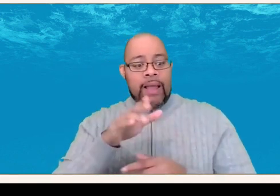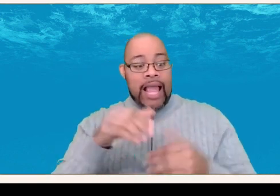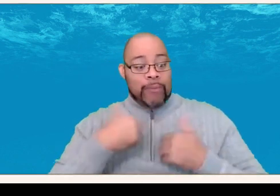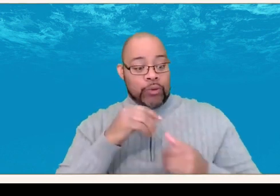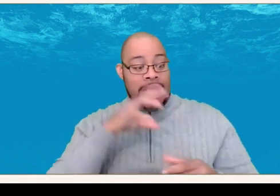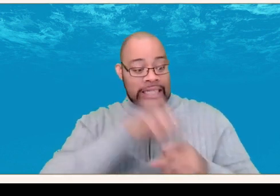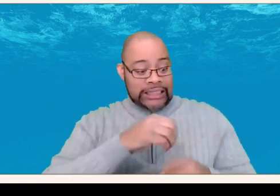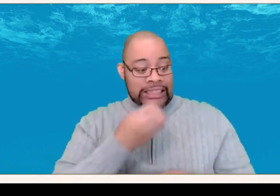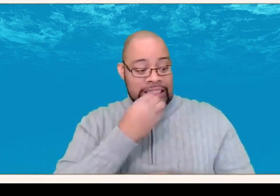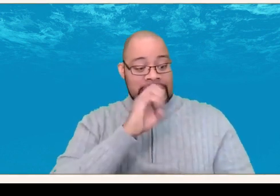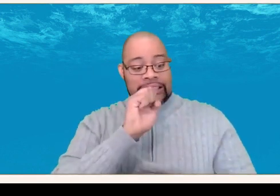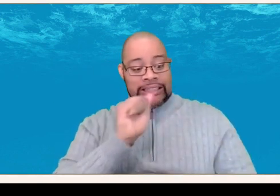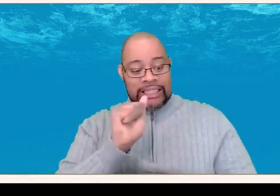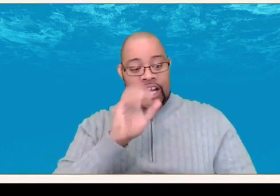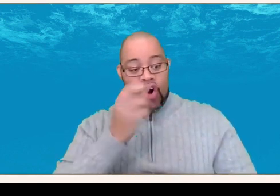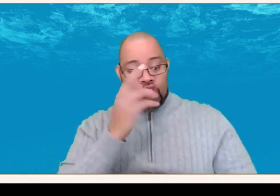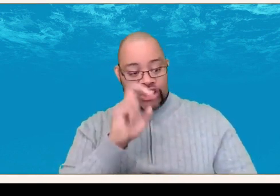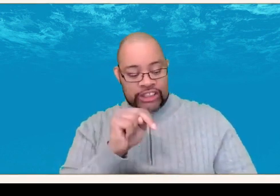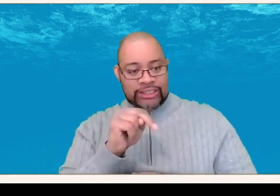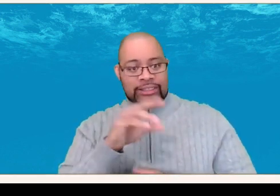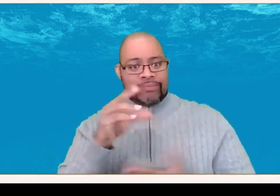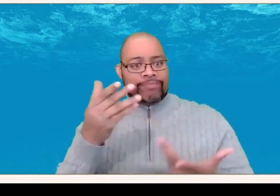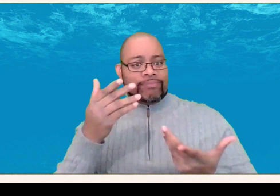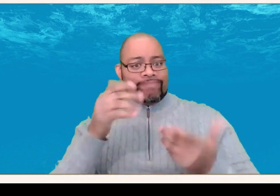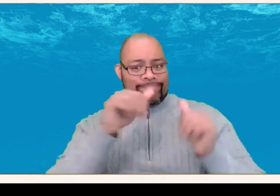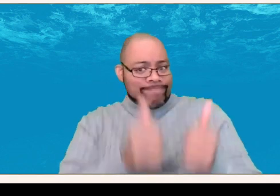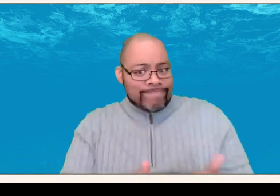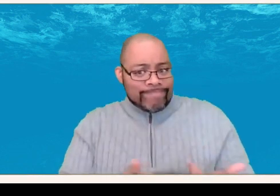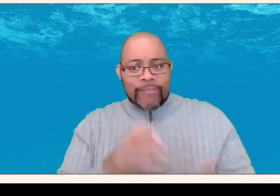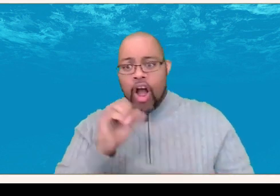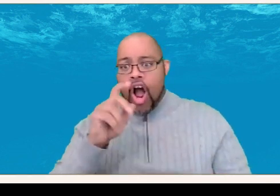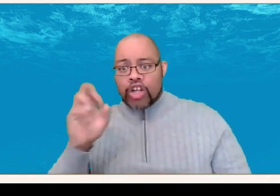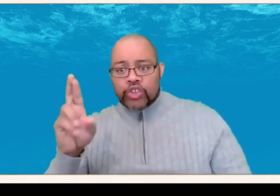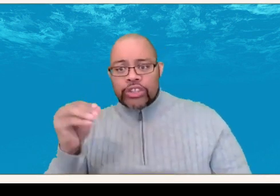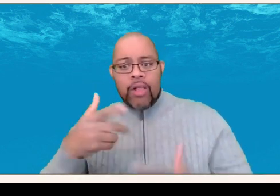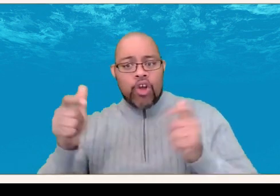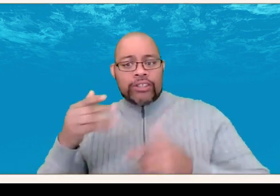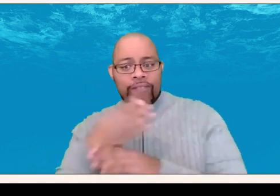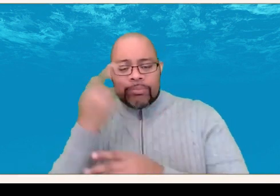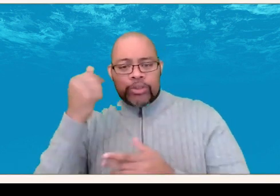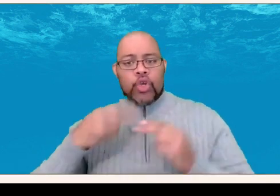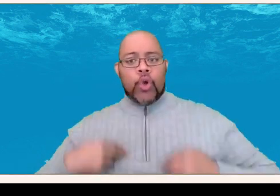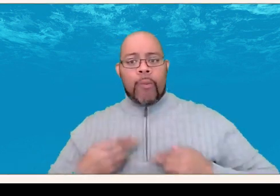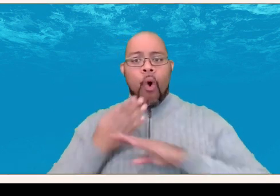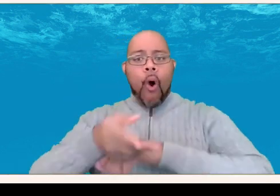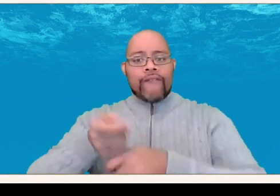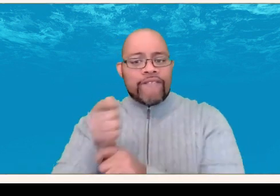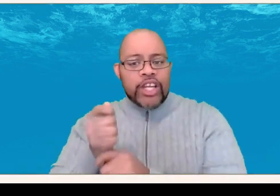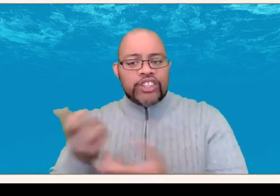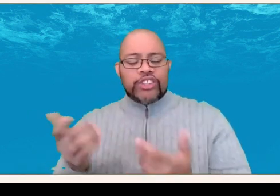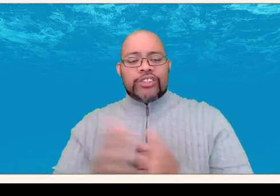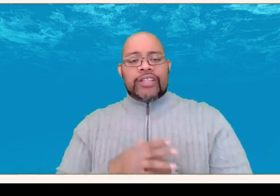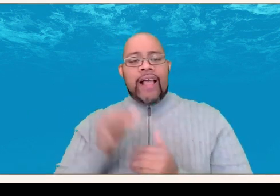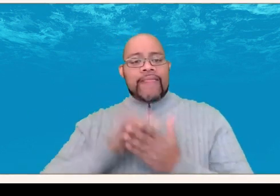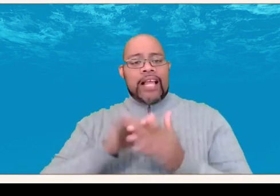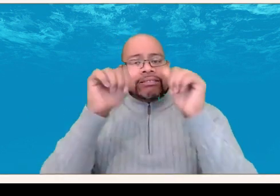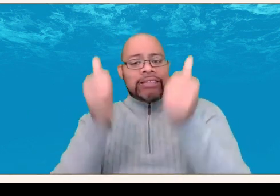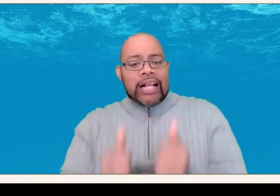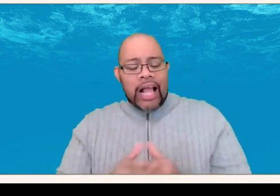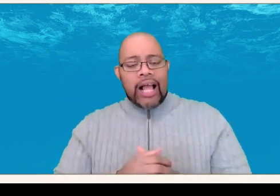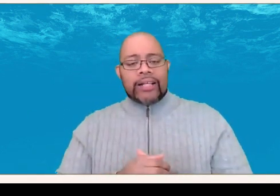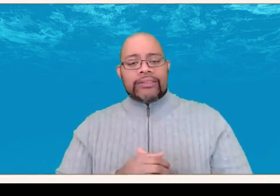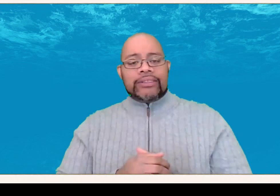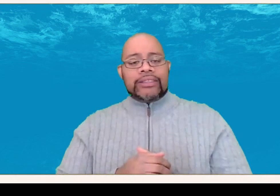predators, which include otters and many large fish due to human overfishing. And then there's been a